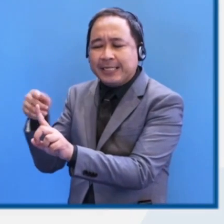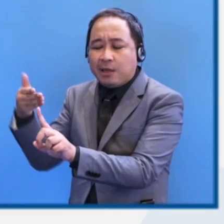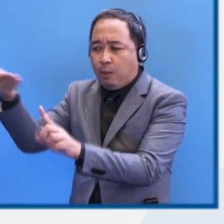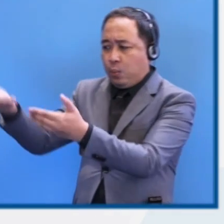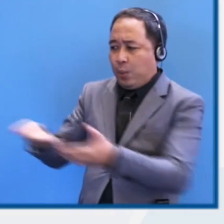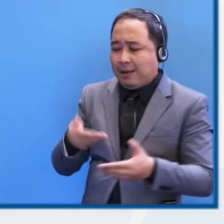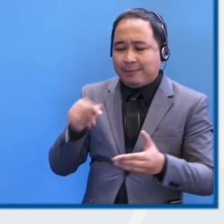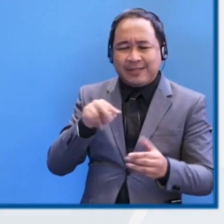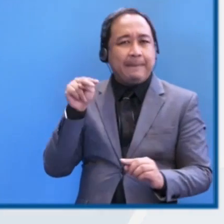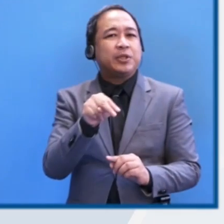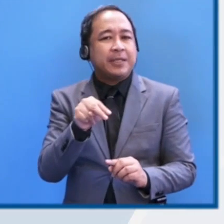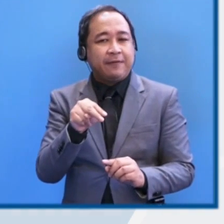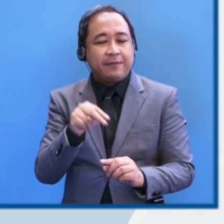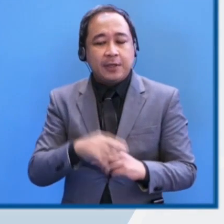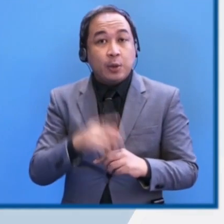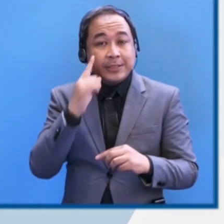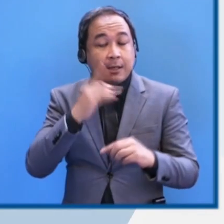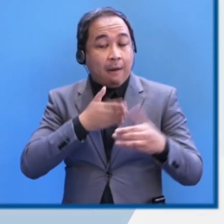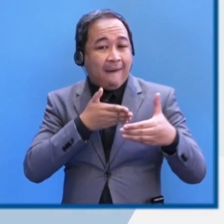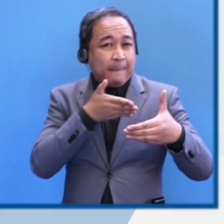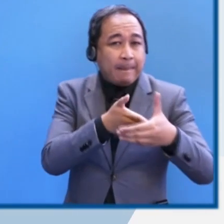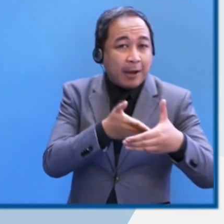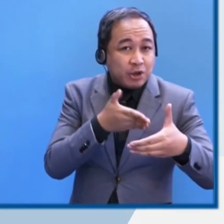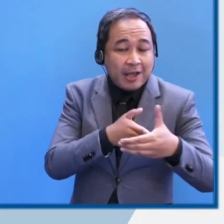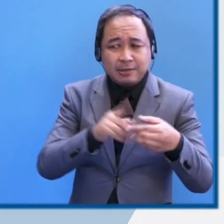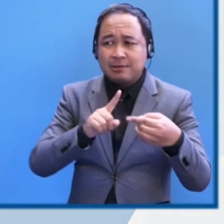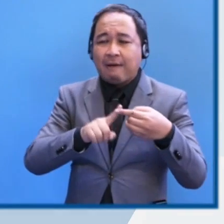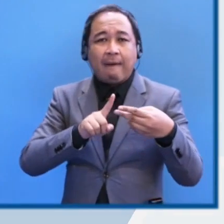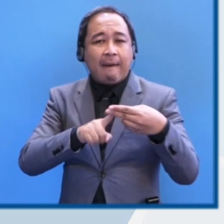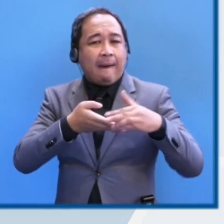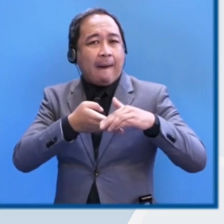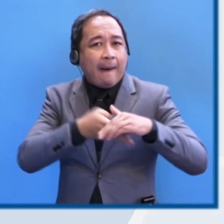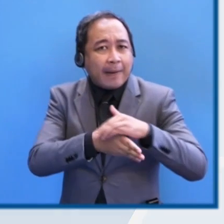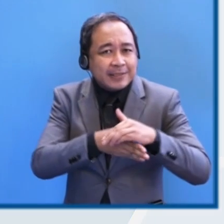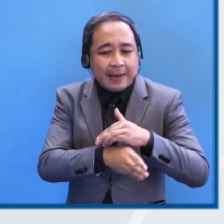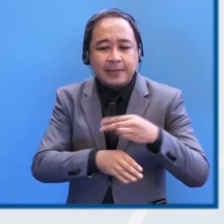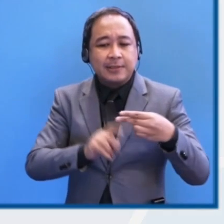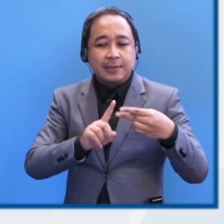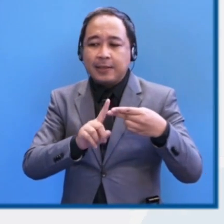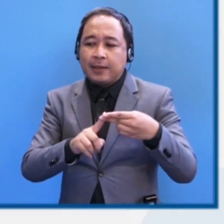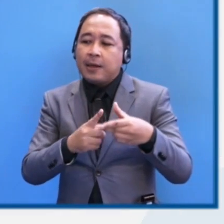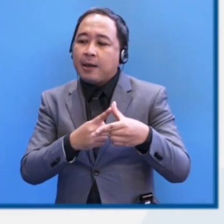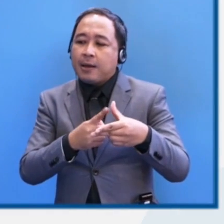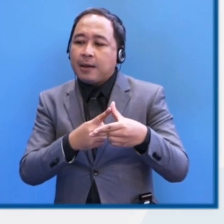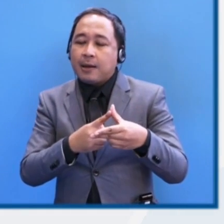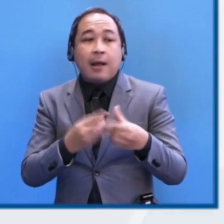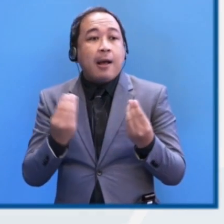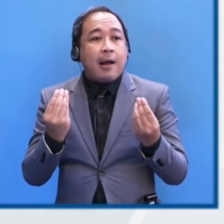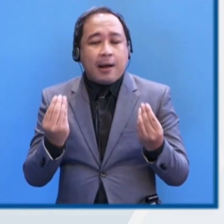consequences, actions, and barriers, and how the losses are changing over a period of